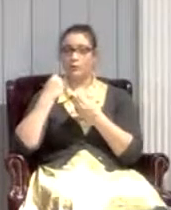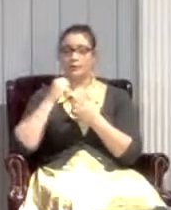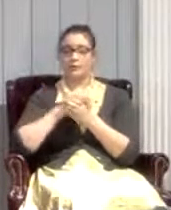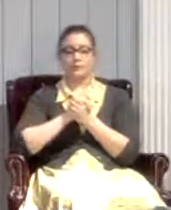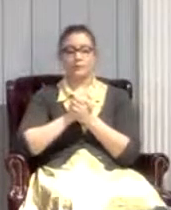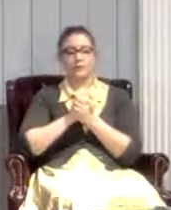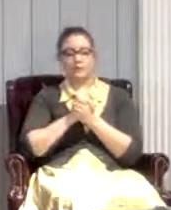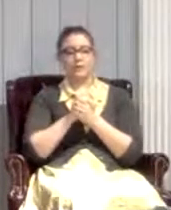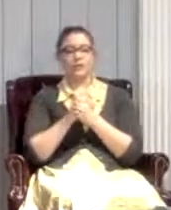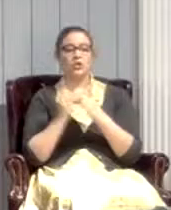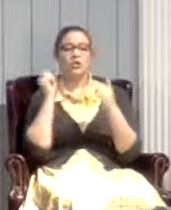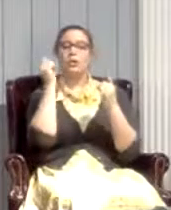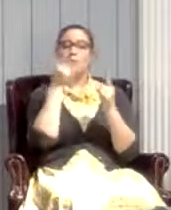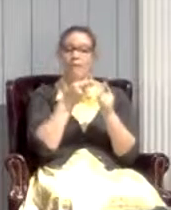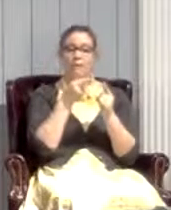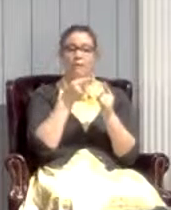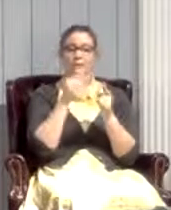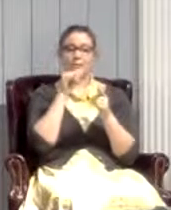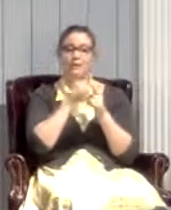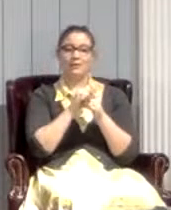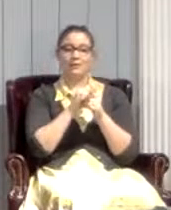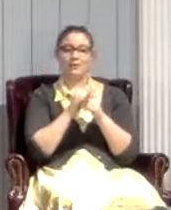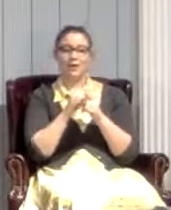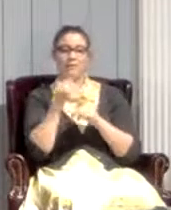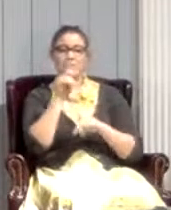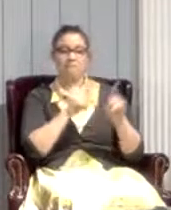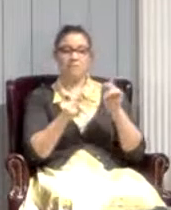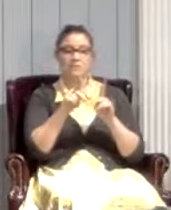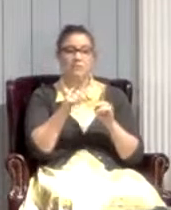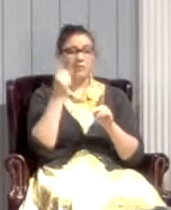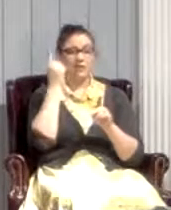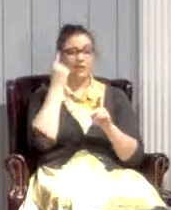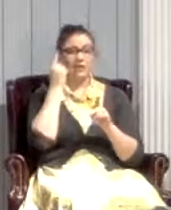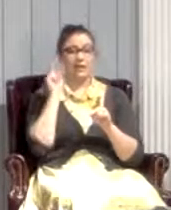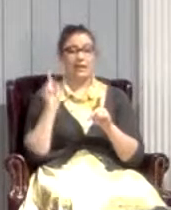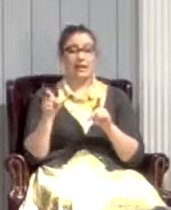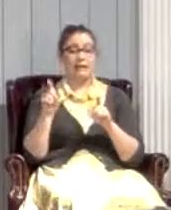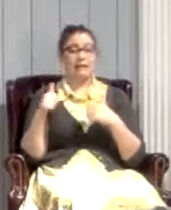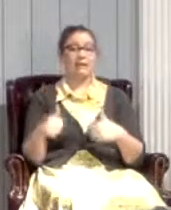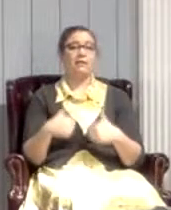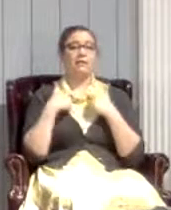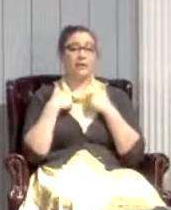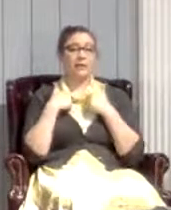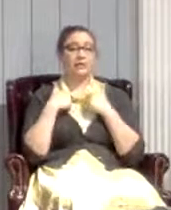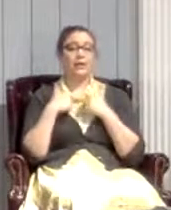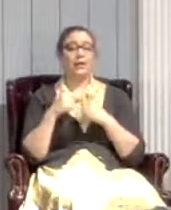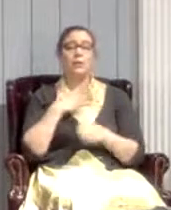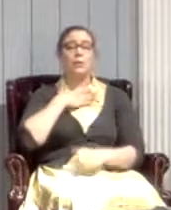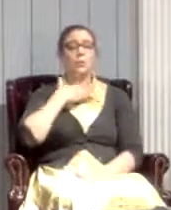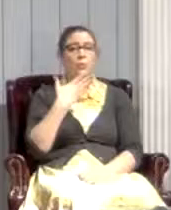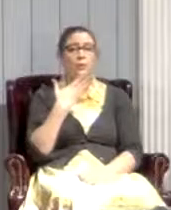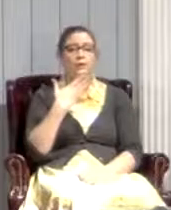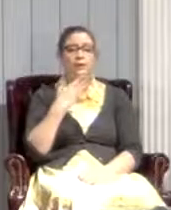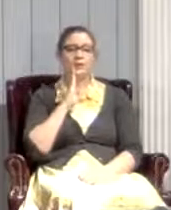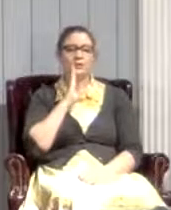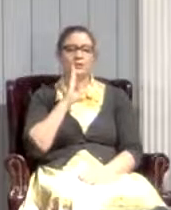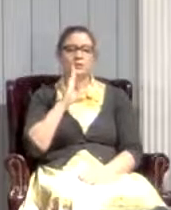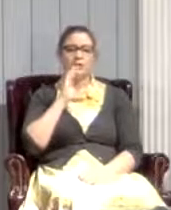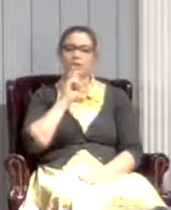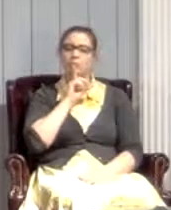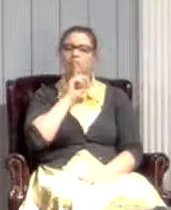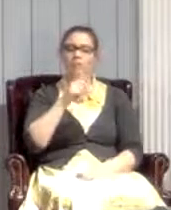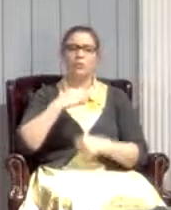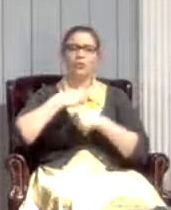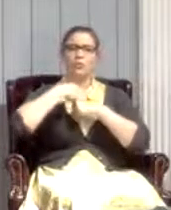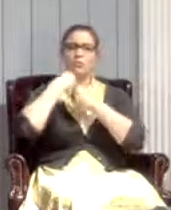boldness, to the point that people might even think he was in the flesh. He was willing to be so bold. He was confident enough to be